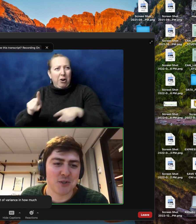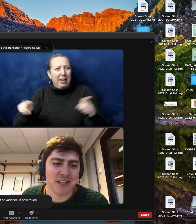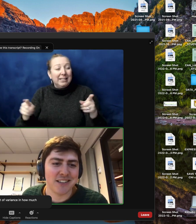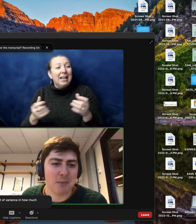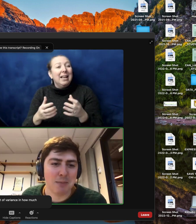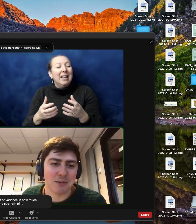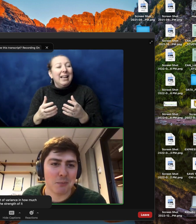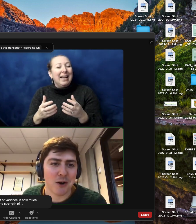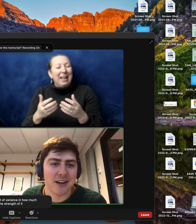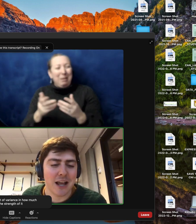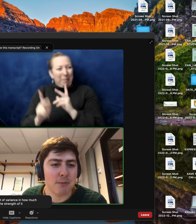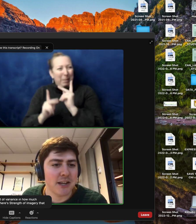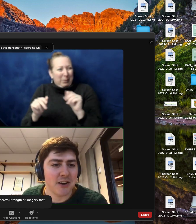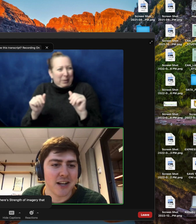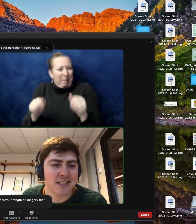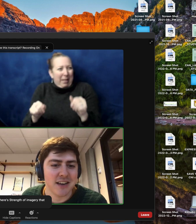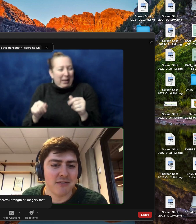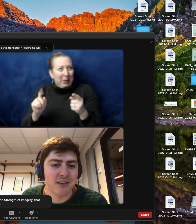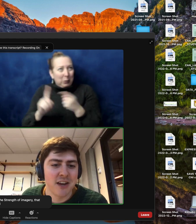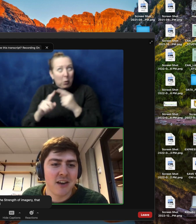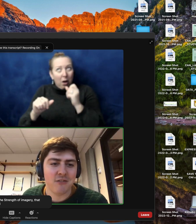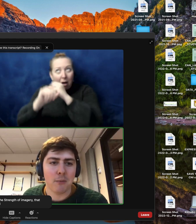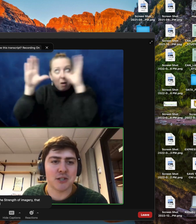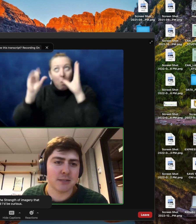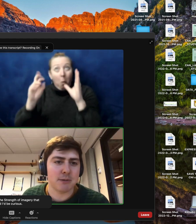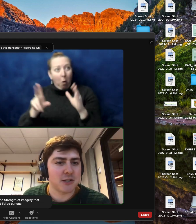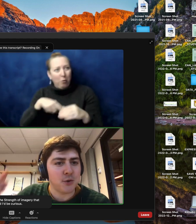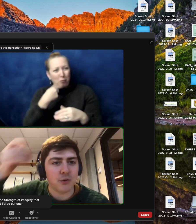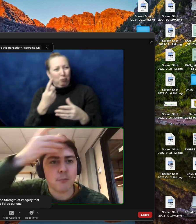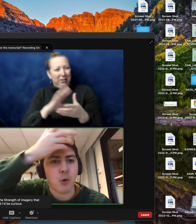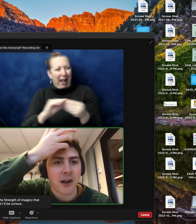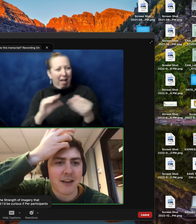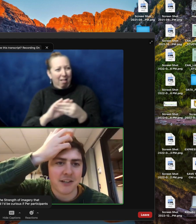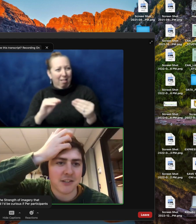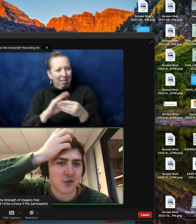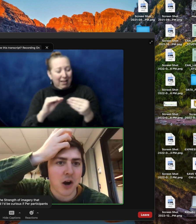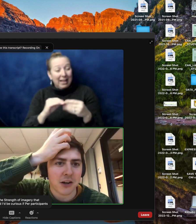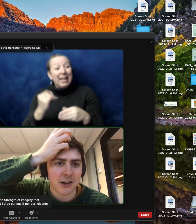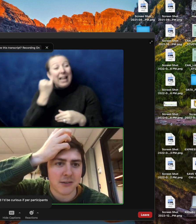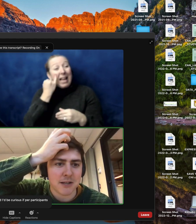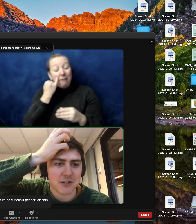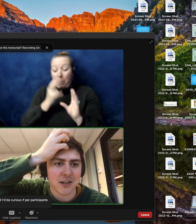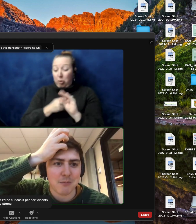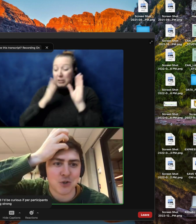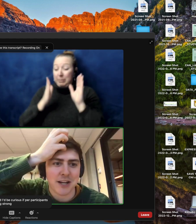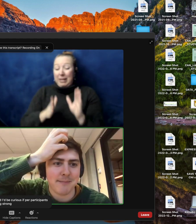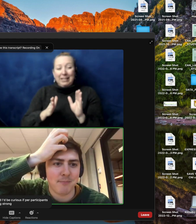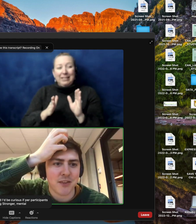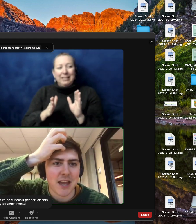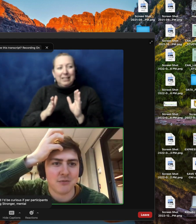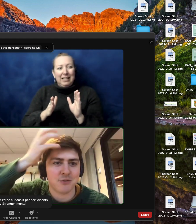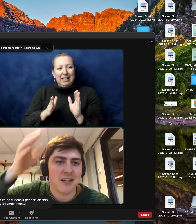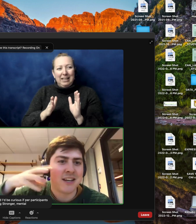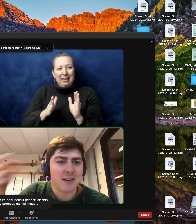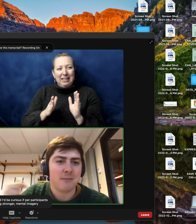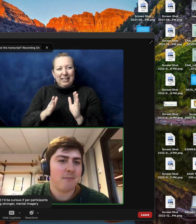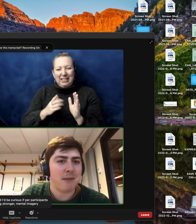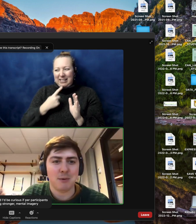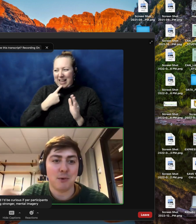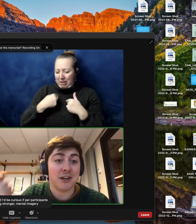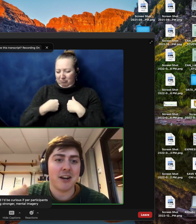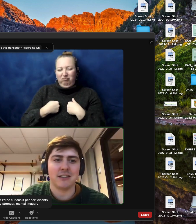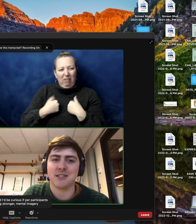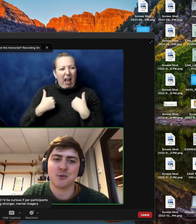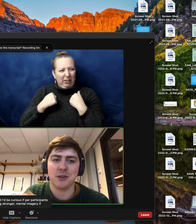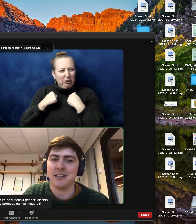strength of imagery that people report. And I'd be curious if, for participants who report having stronger mental imagery, if